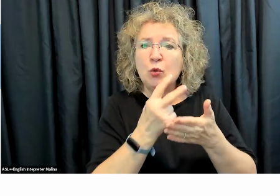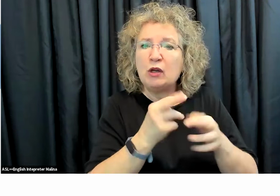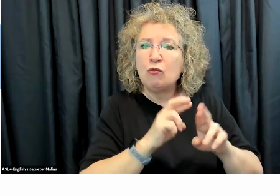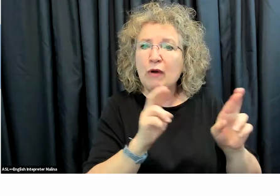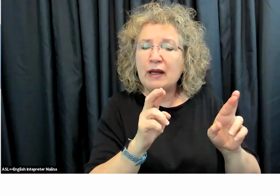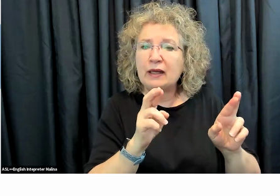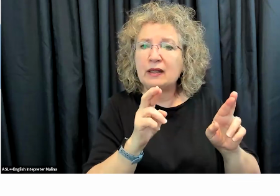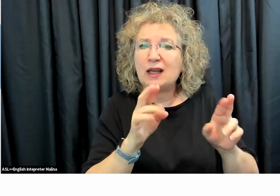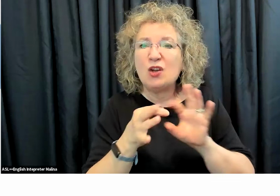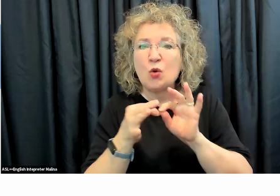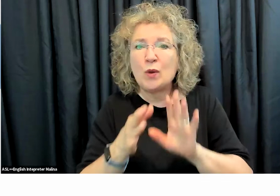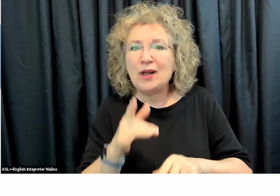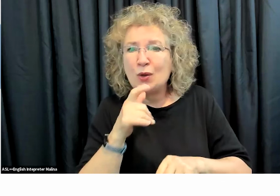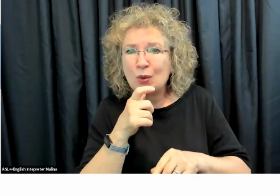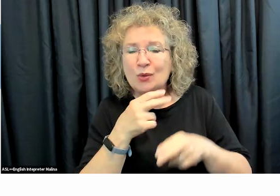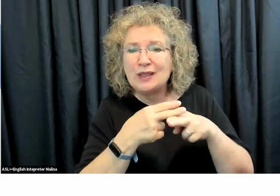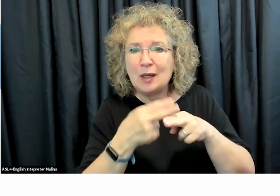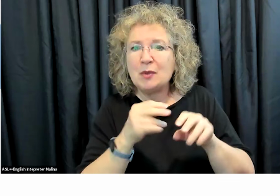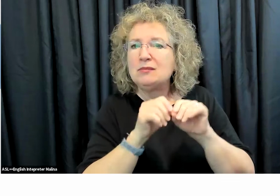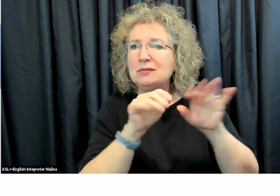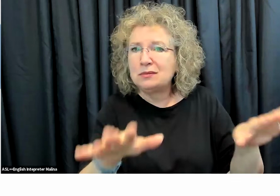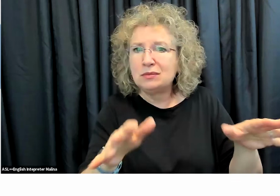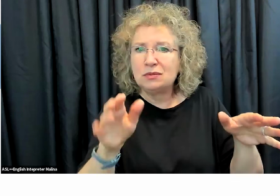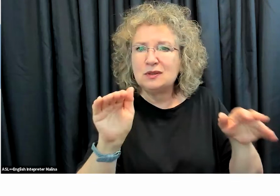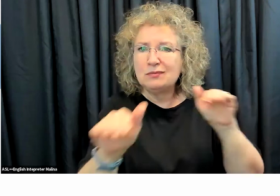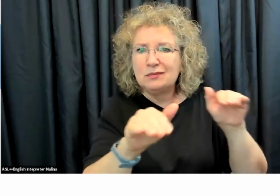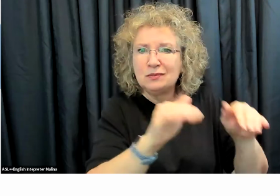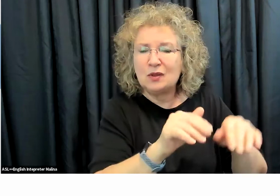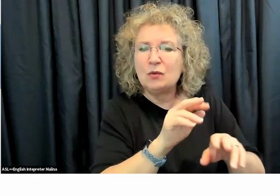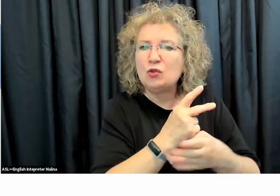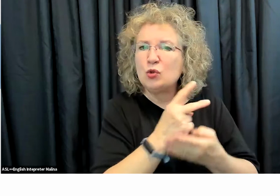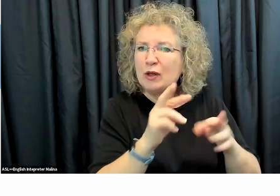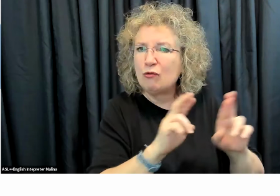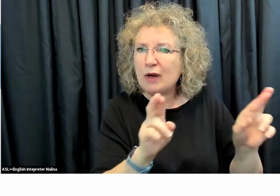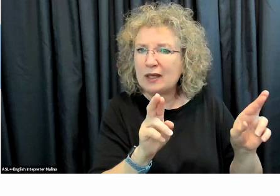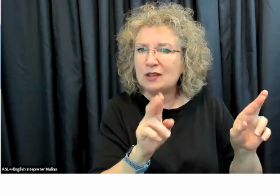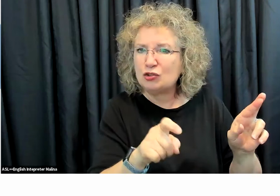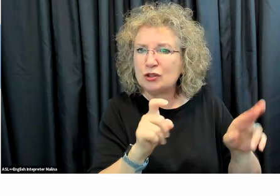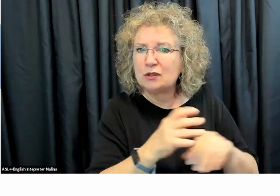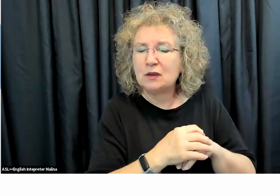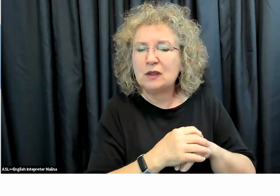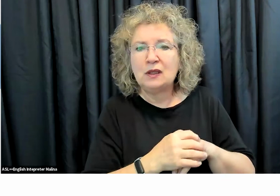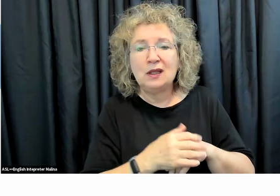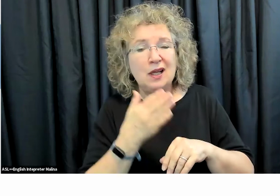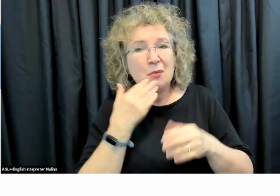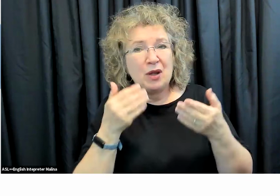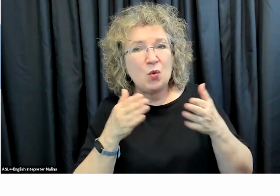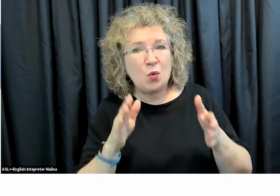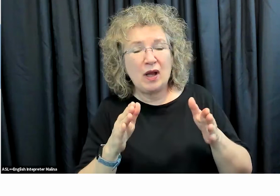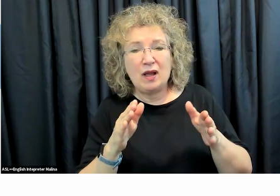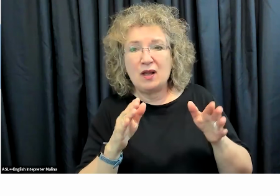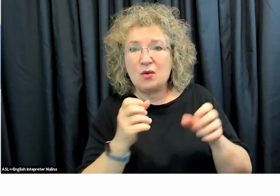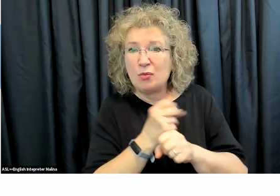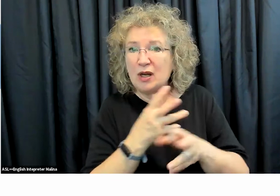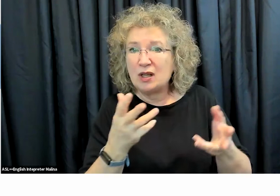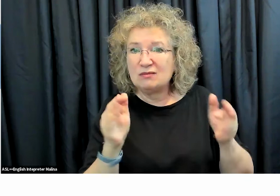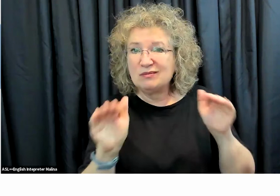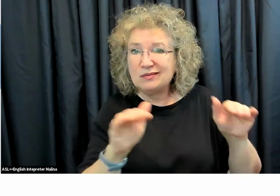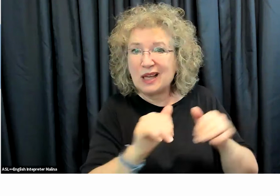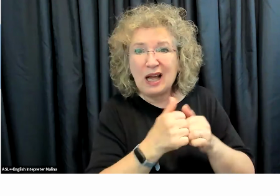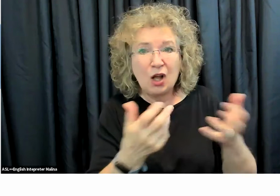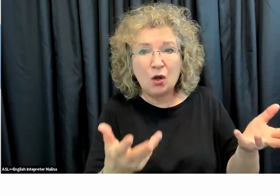The best way you can do that is to have conversations with your neighbors, with your community members, organize community